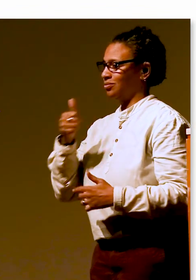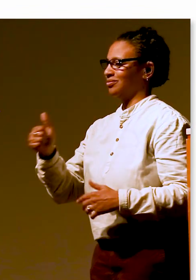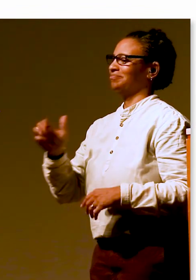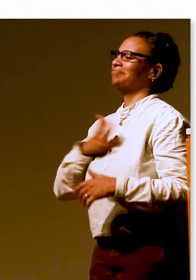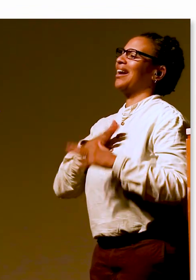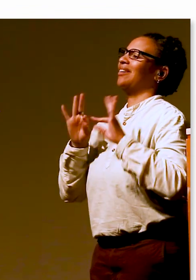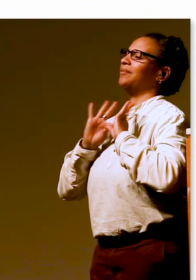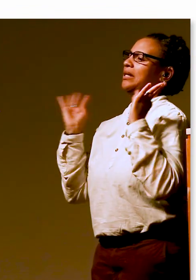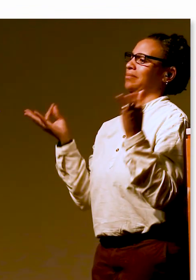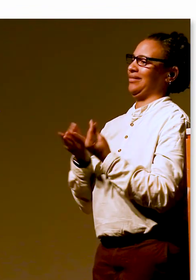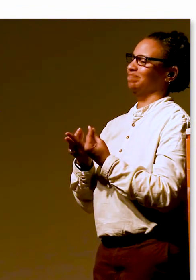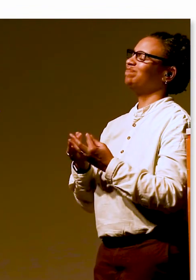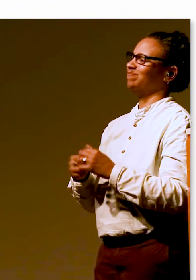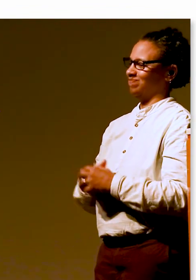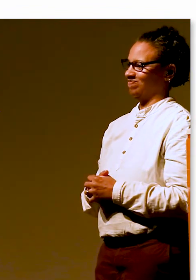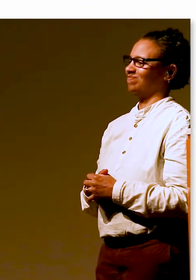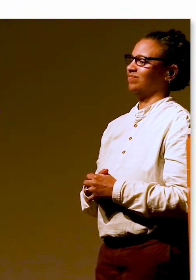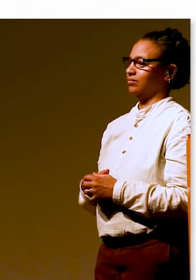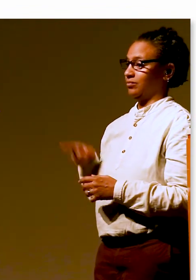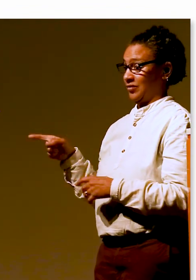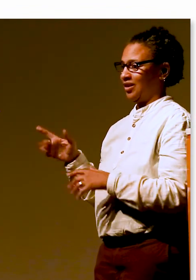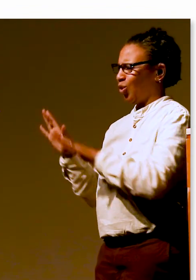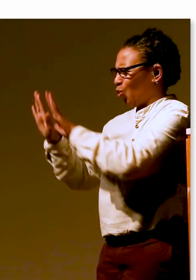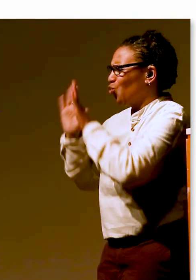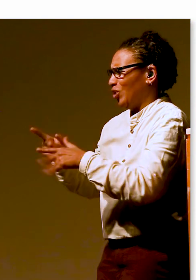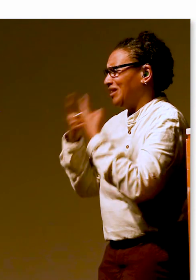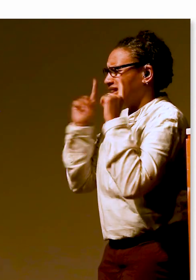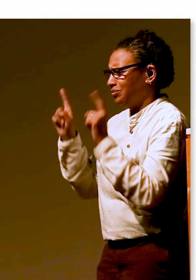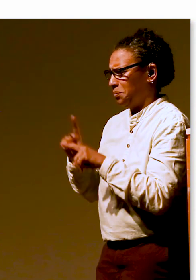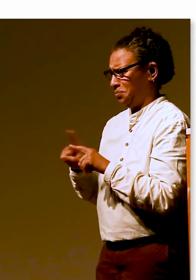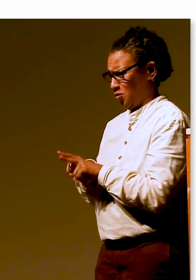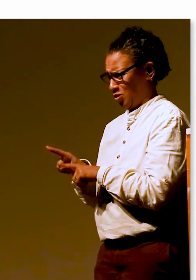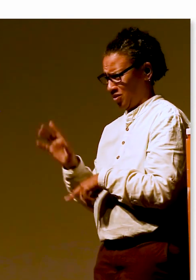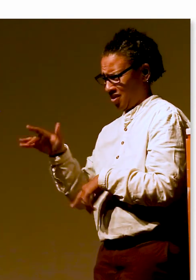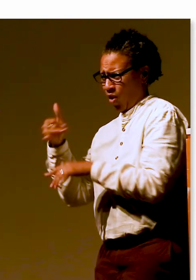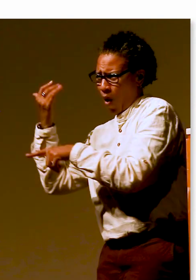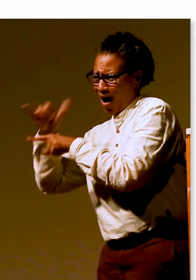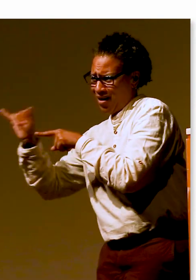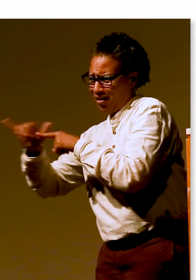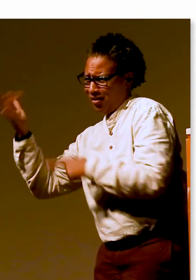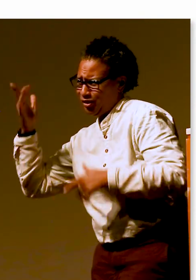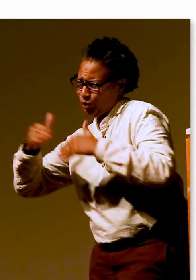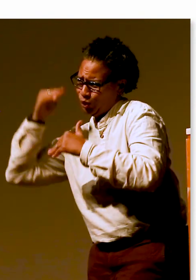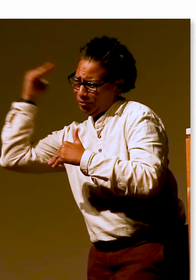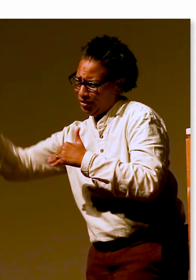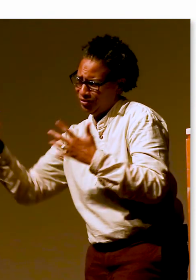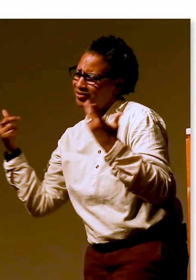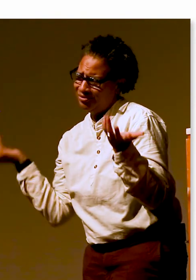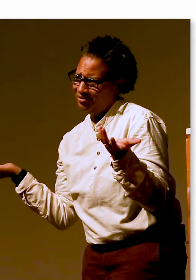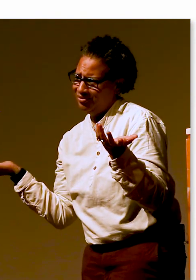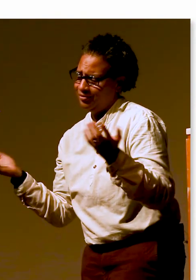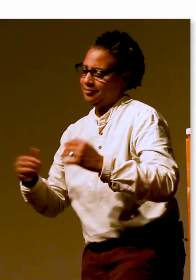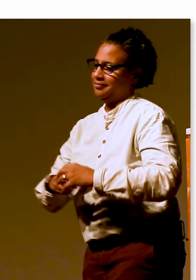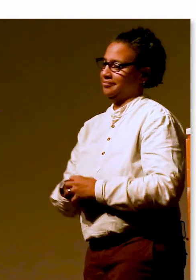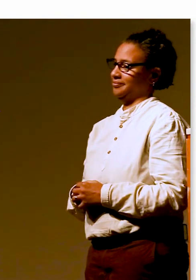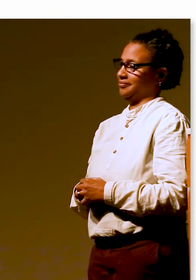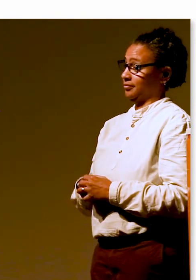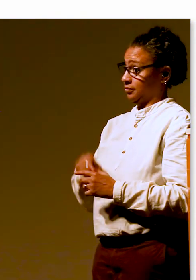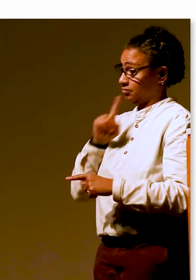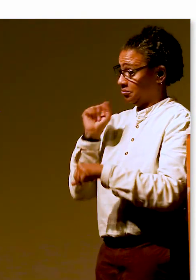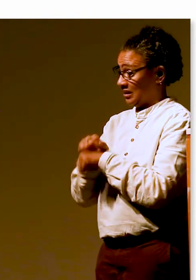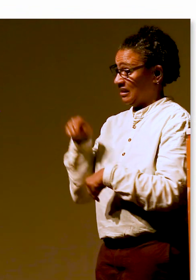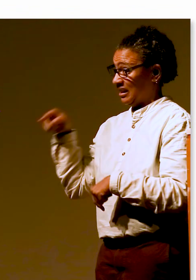They're like, it's great, you're so successful, we love that. Also, why do you curse so much? Which I think I got through the lecture without cursing. I